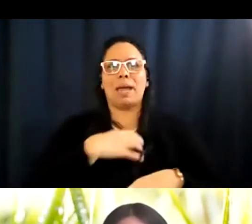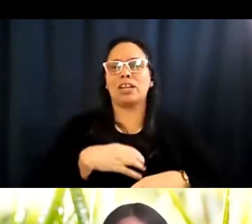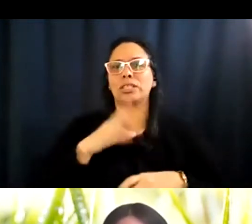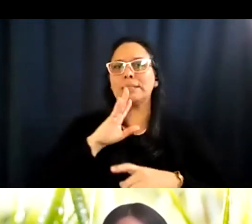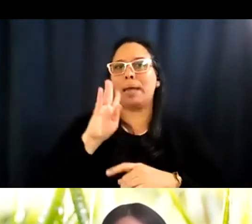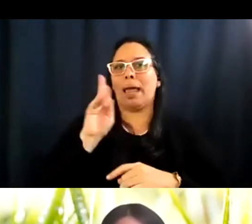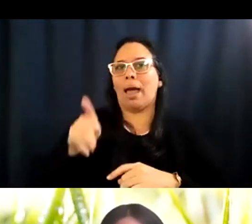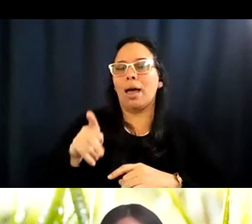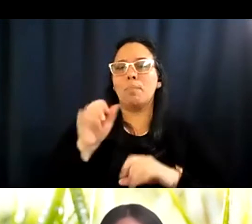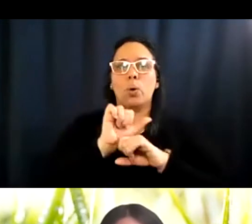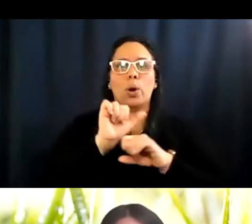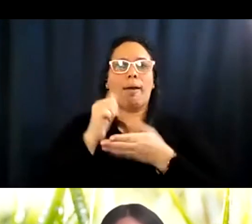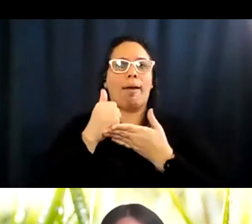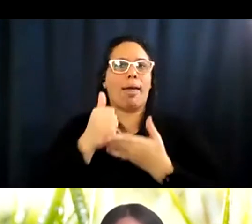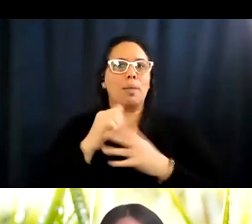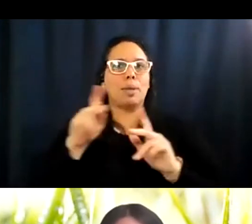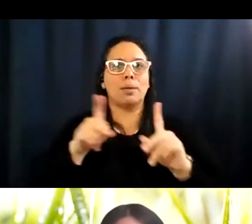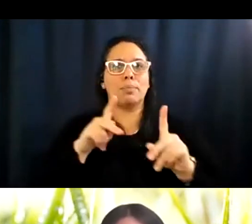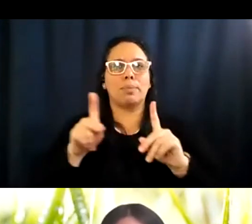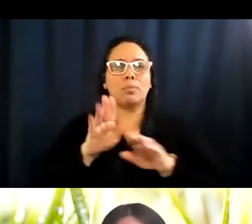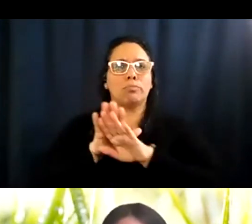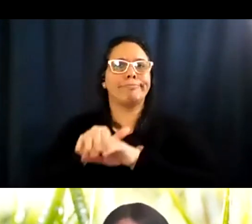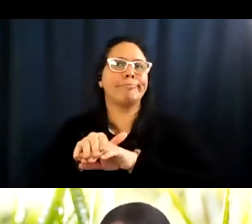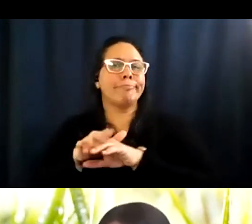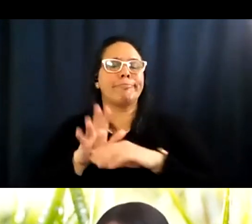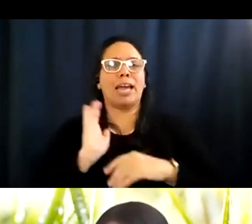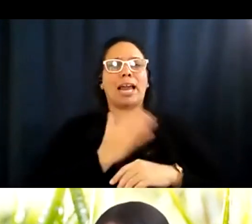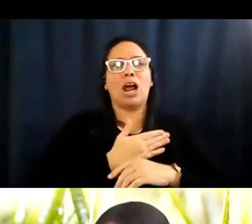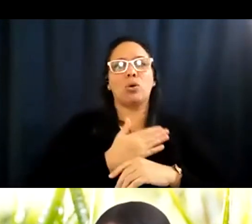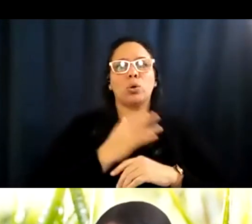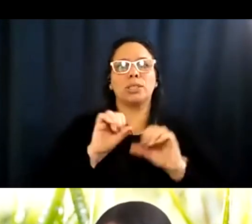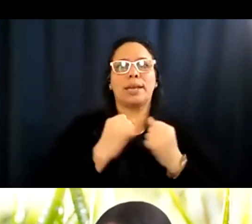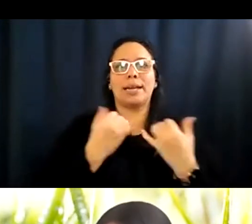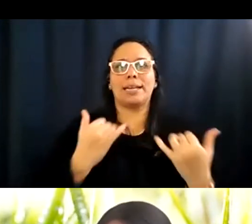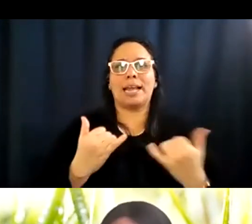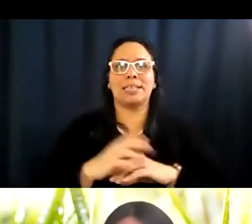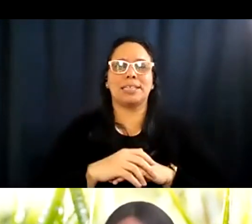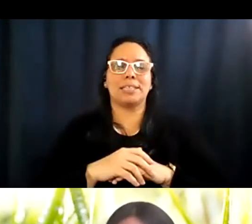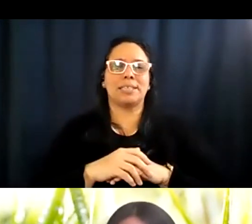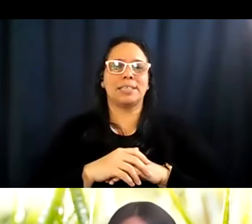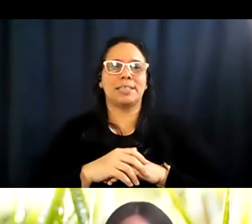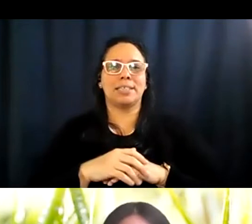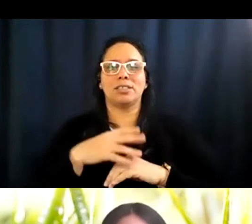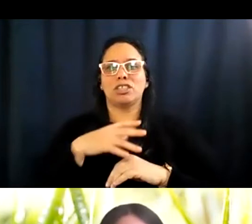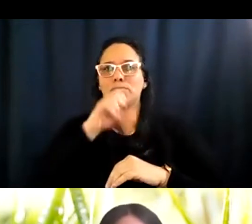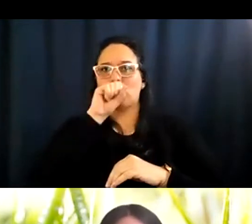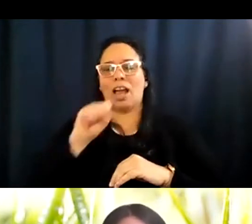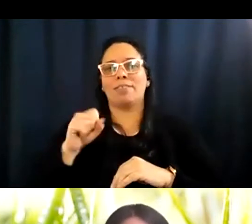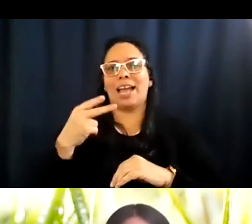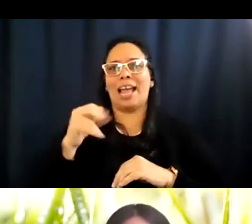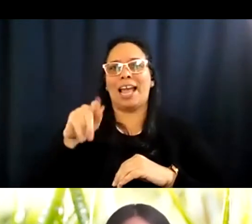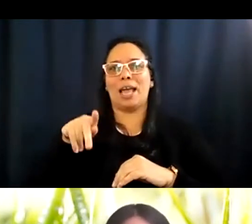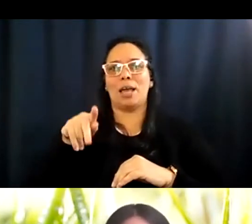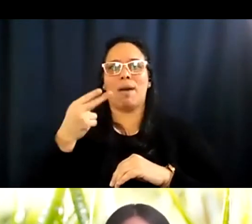to help those who are marginalized and silenced in our society today. She's also a big fan of cats and hip hop. As for her physical